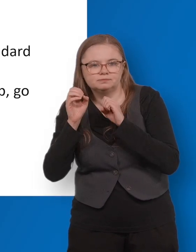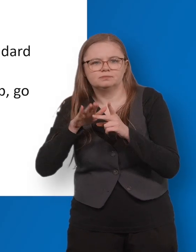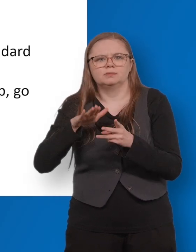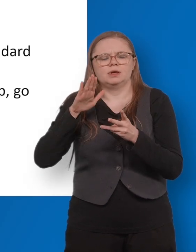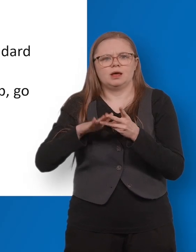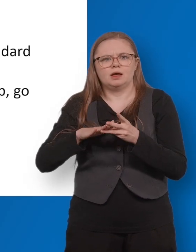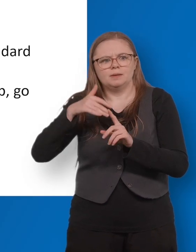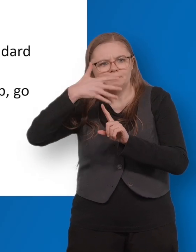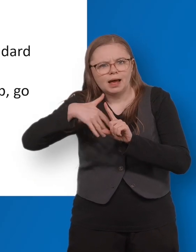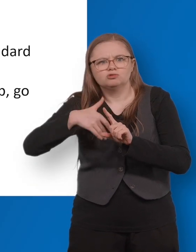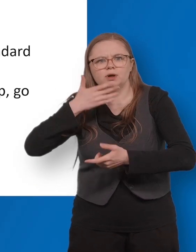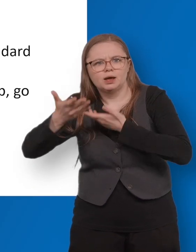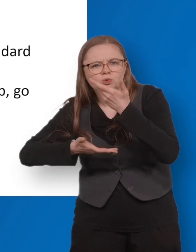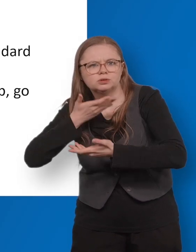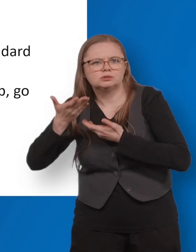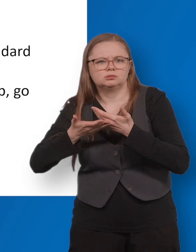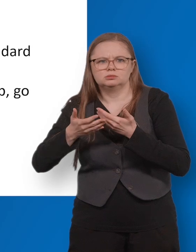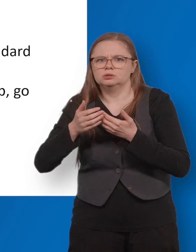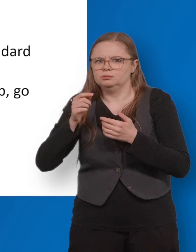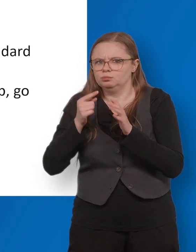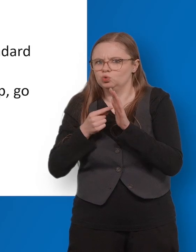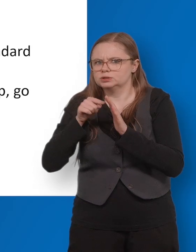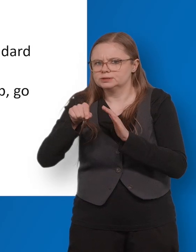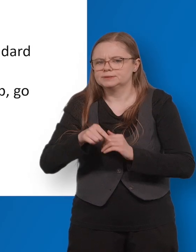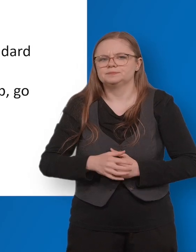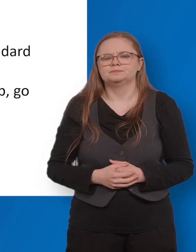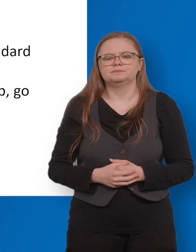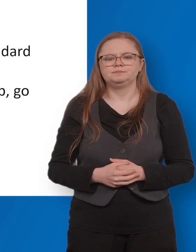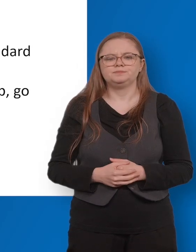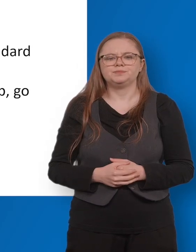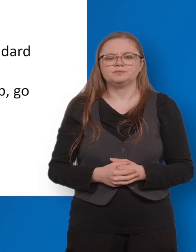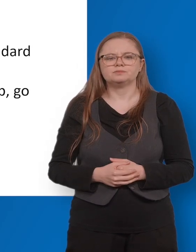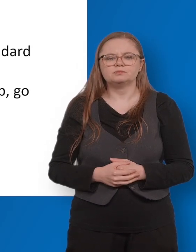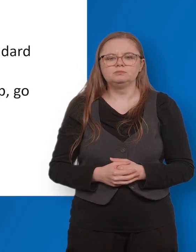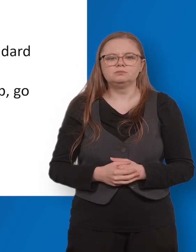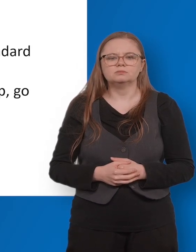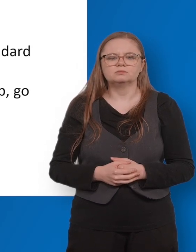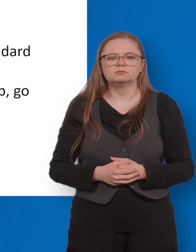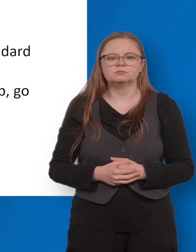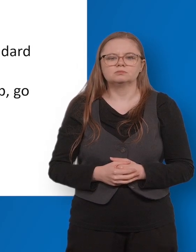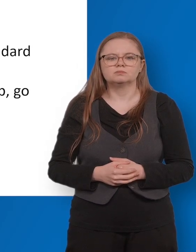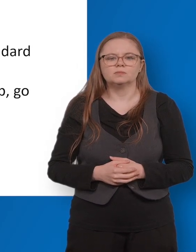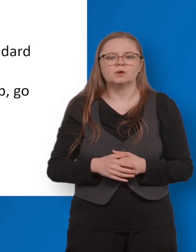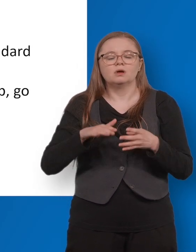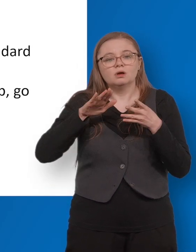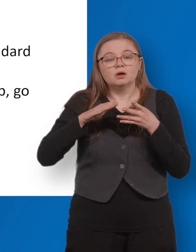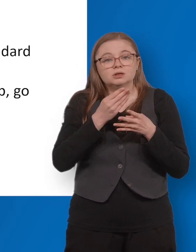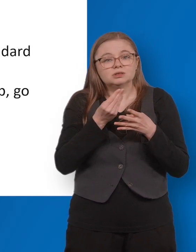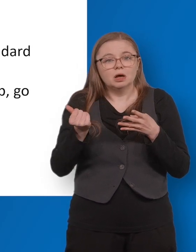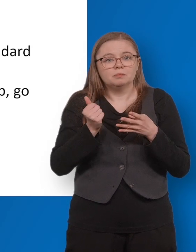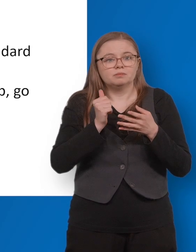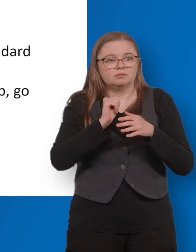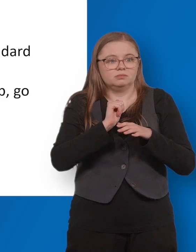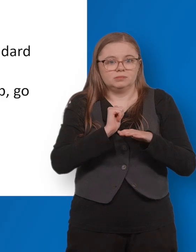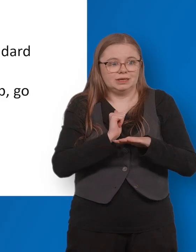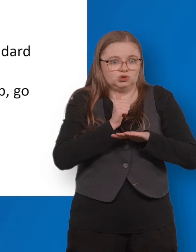things. Some of our institutional protocols are really real barrier to